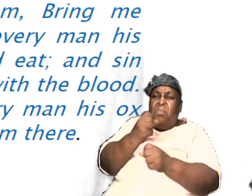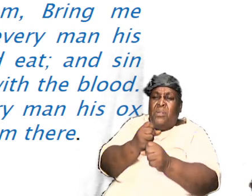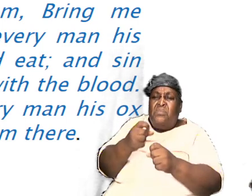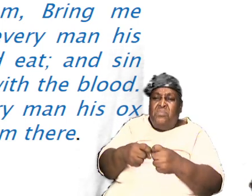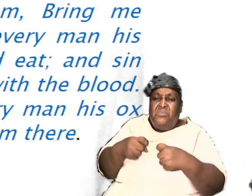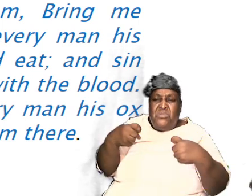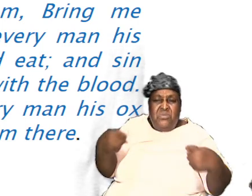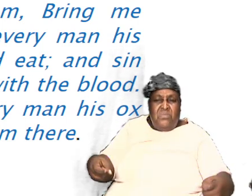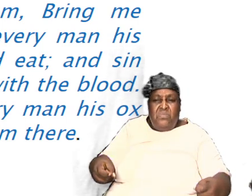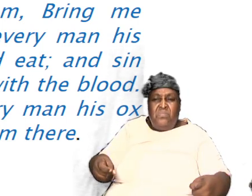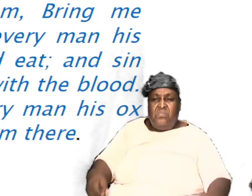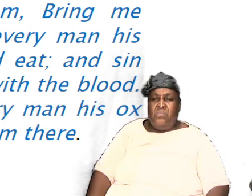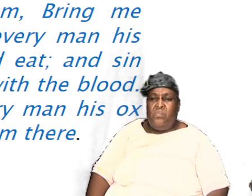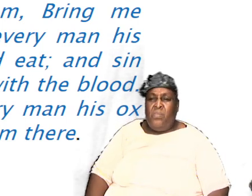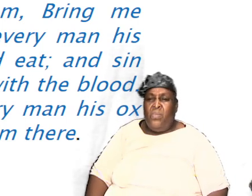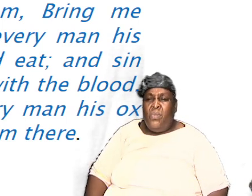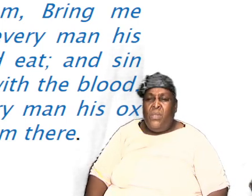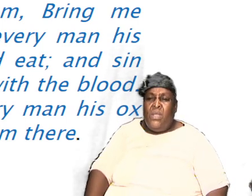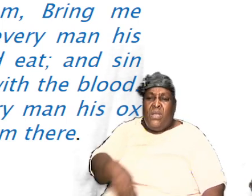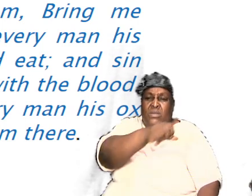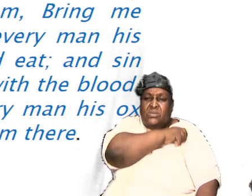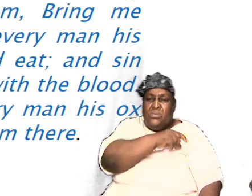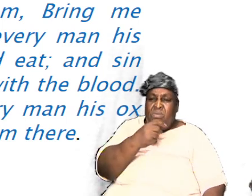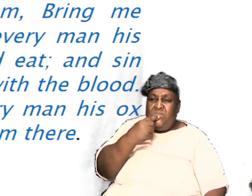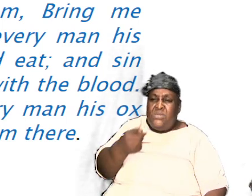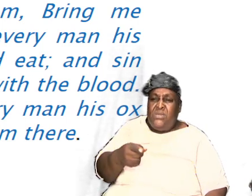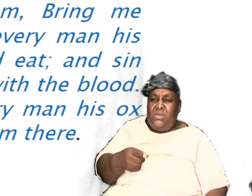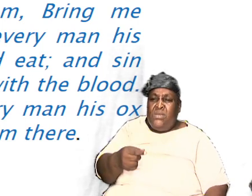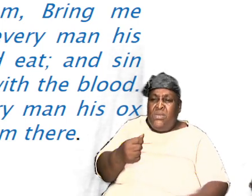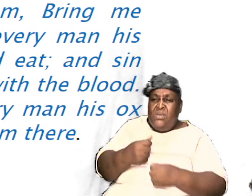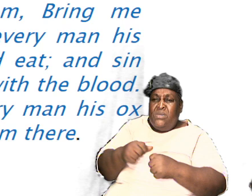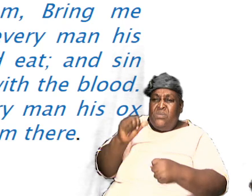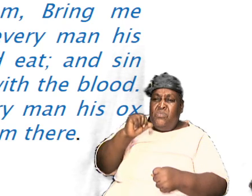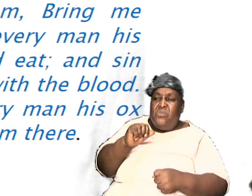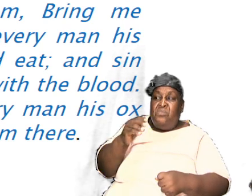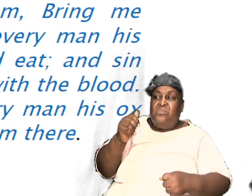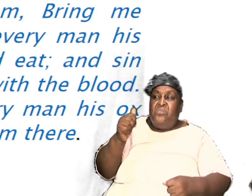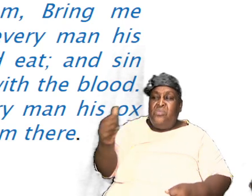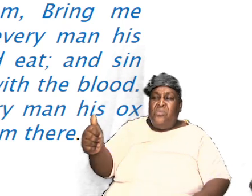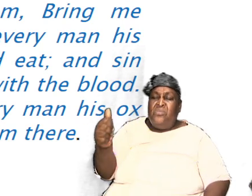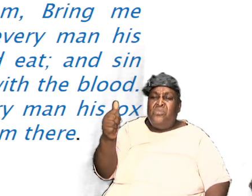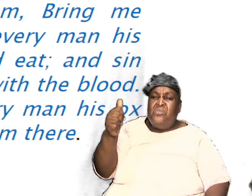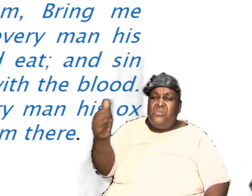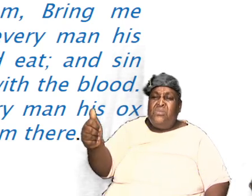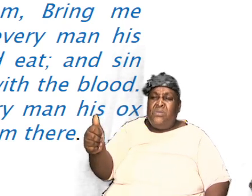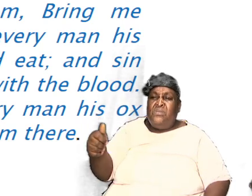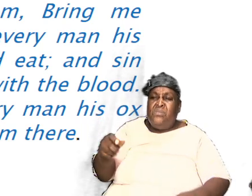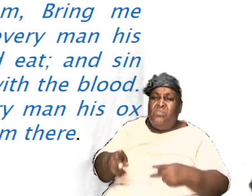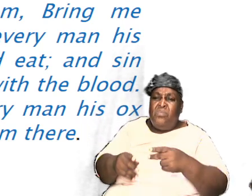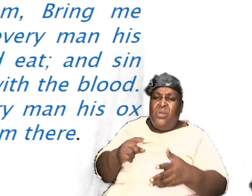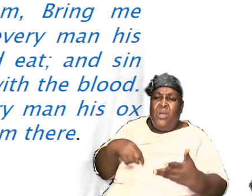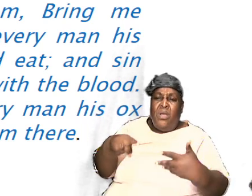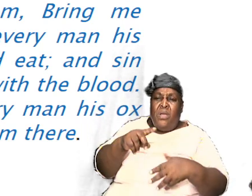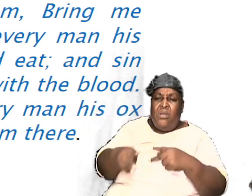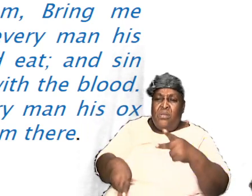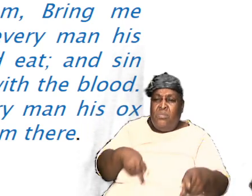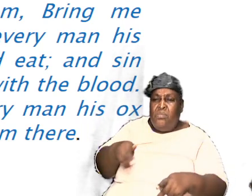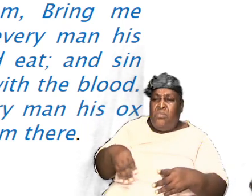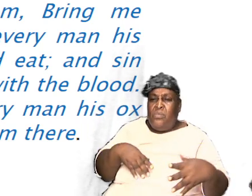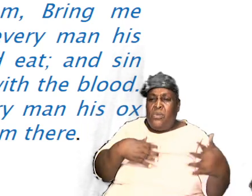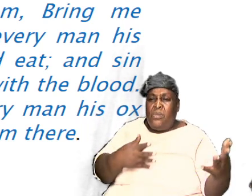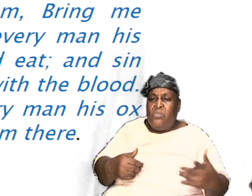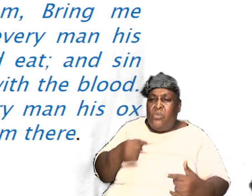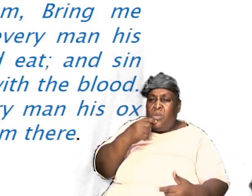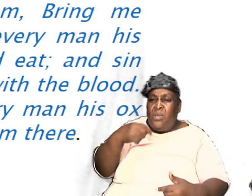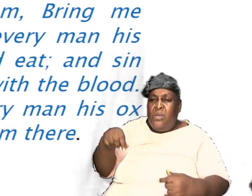to sin. Verse 34, and Paul said, disclose yourselves among the people and say unto them, bring me hither every